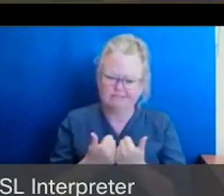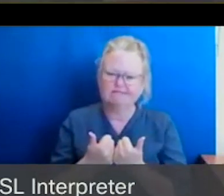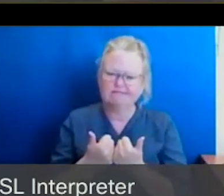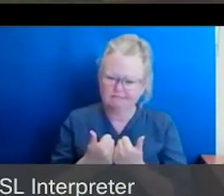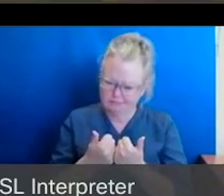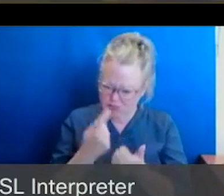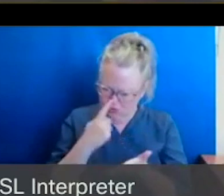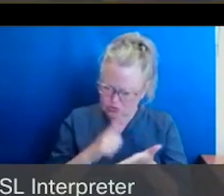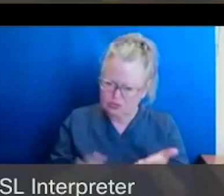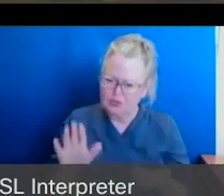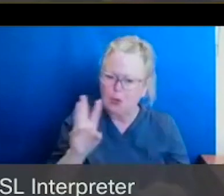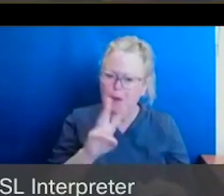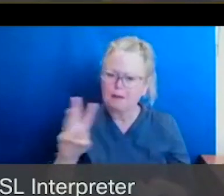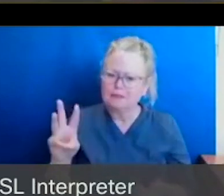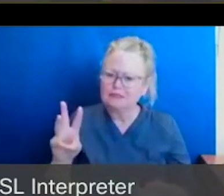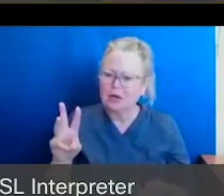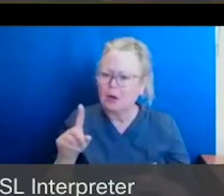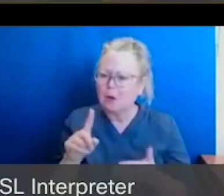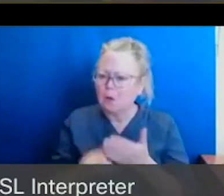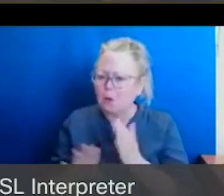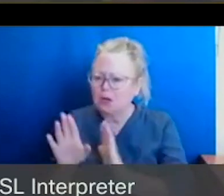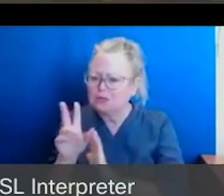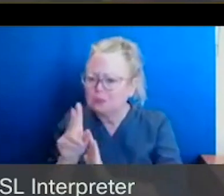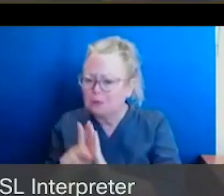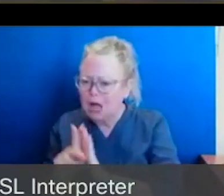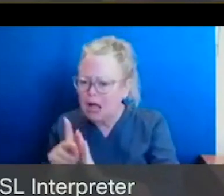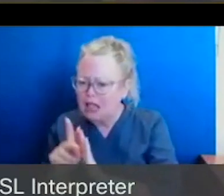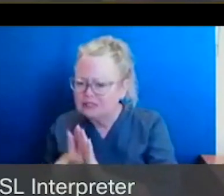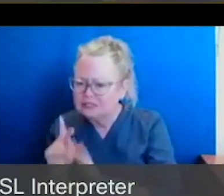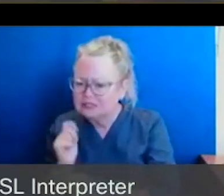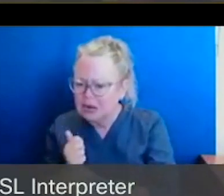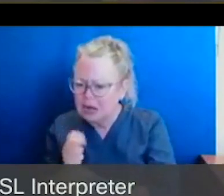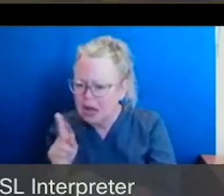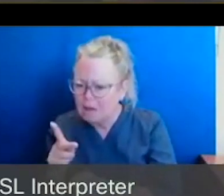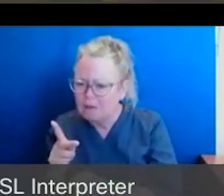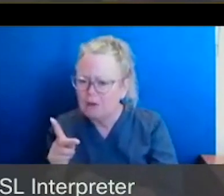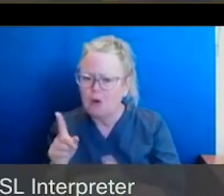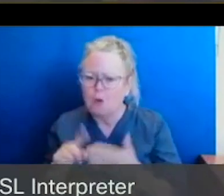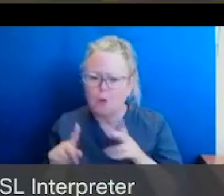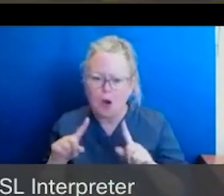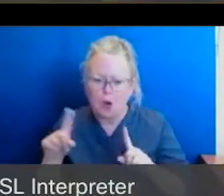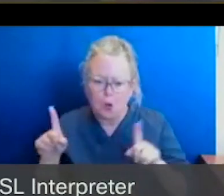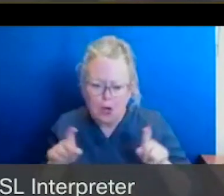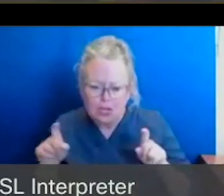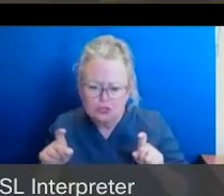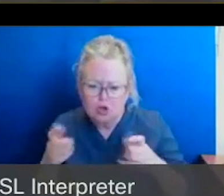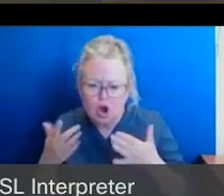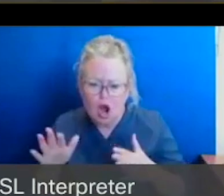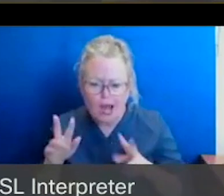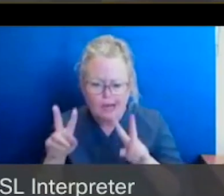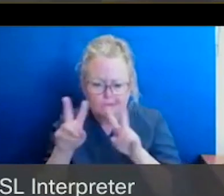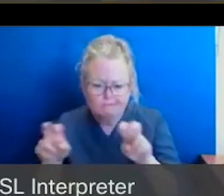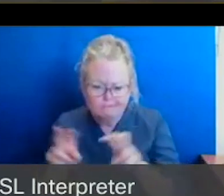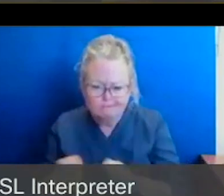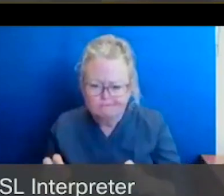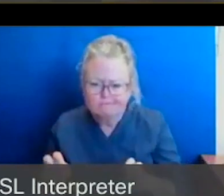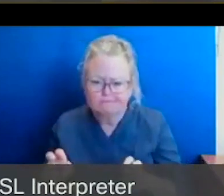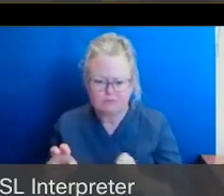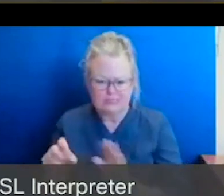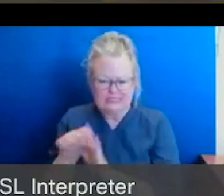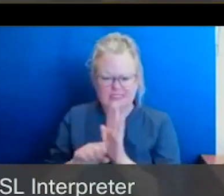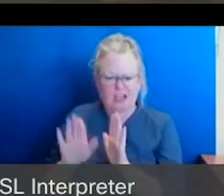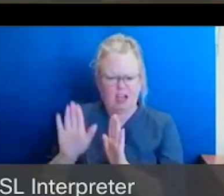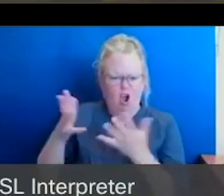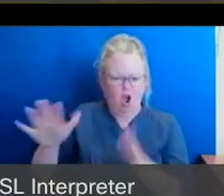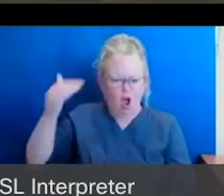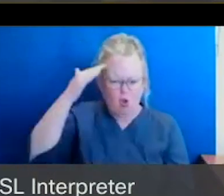if there are specific policies that the state is implementing, specific questions that they're trying to explore.